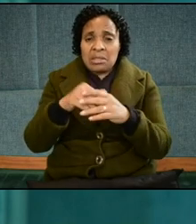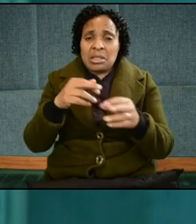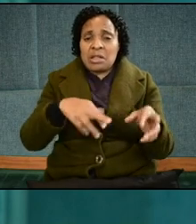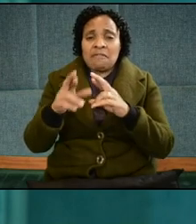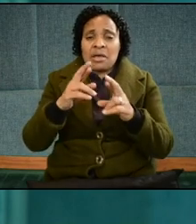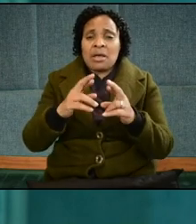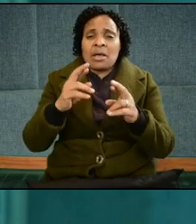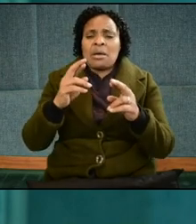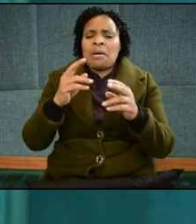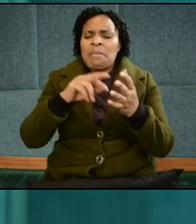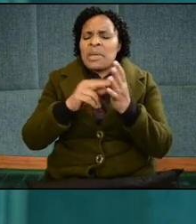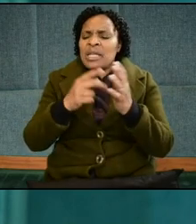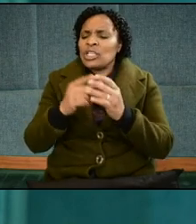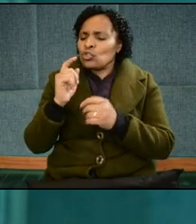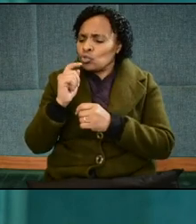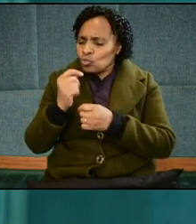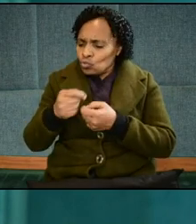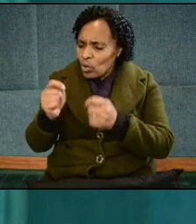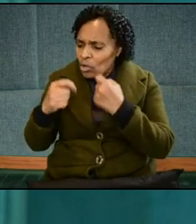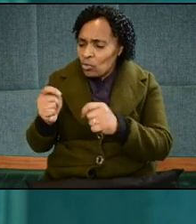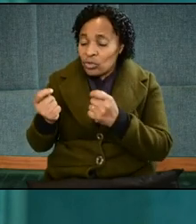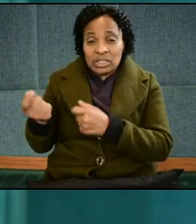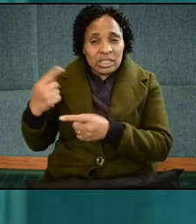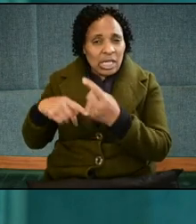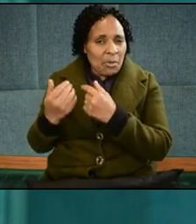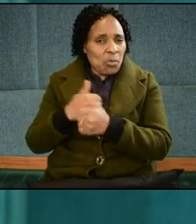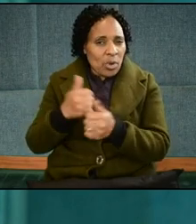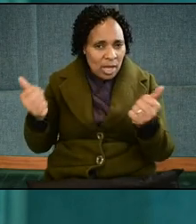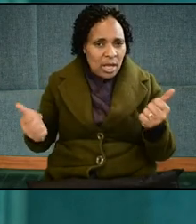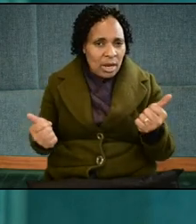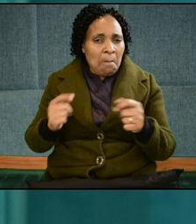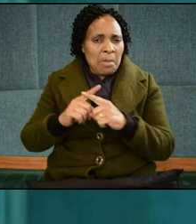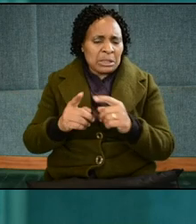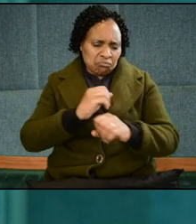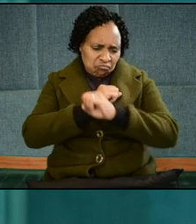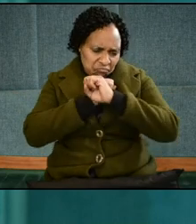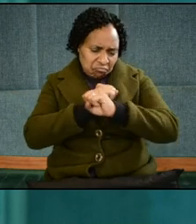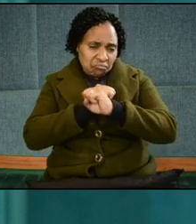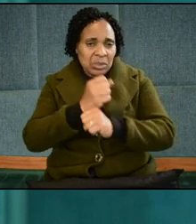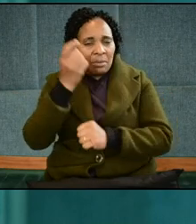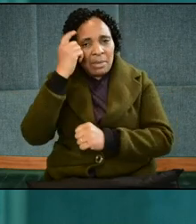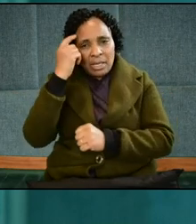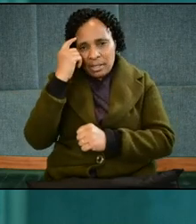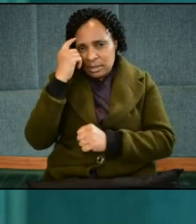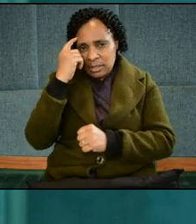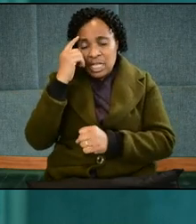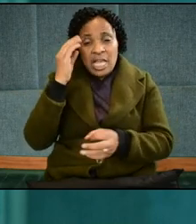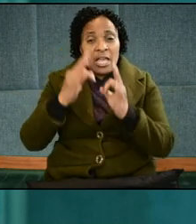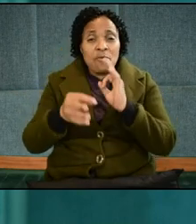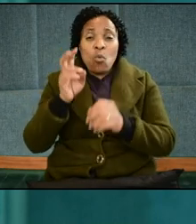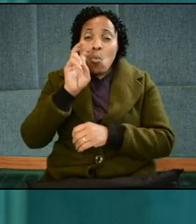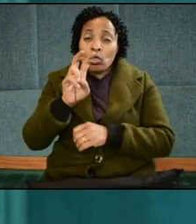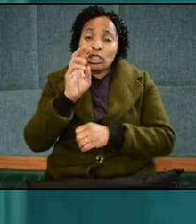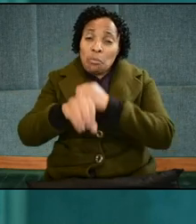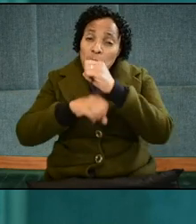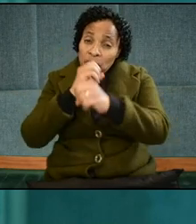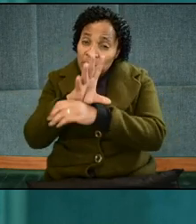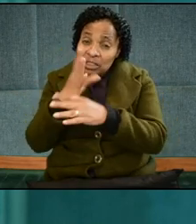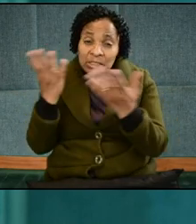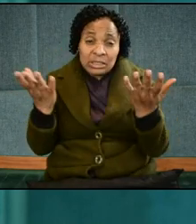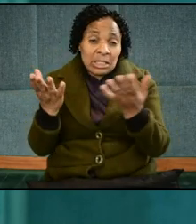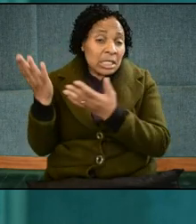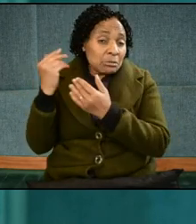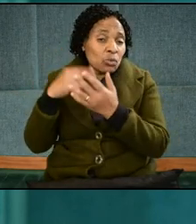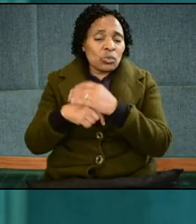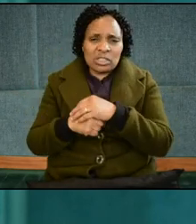Temptations do come. Yeah. But we need to guard our minds. If you're watching movies, what do you